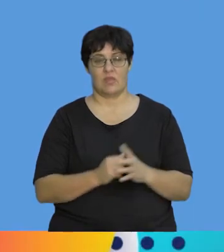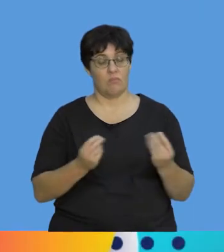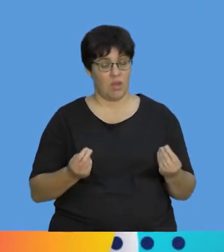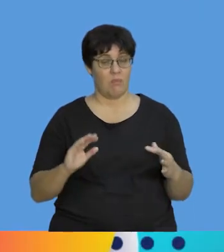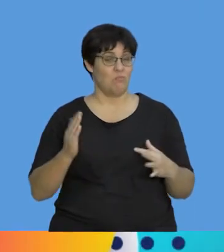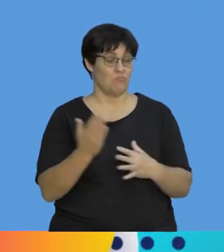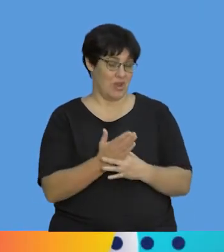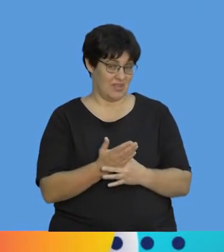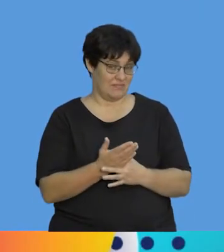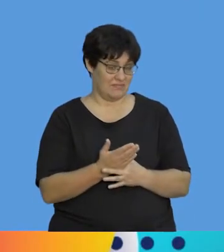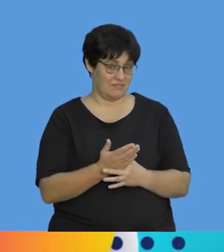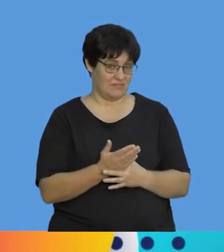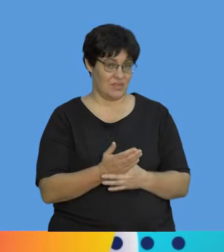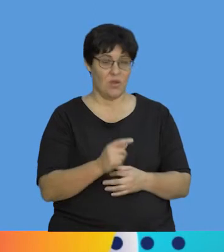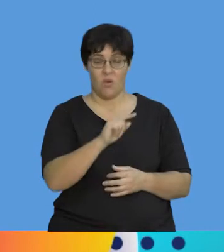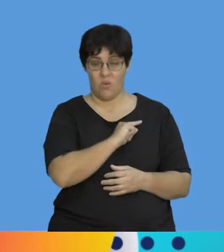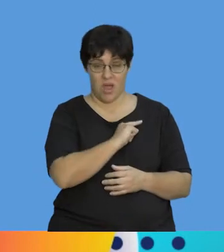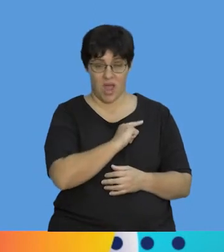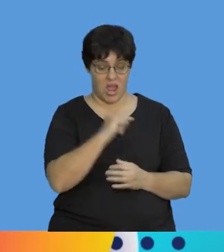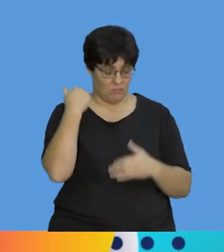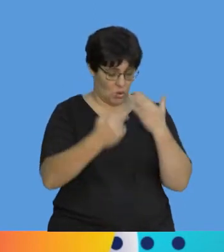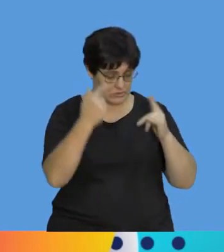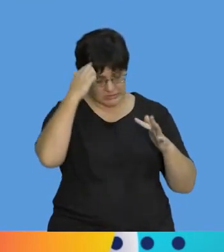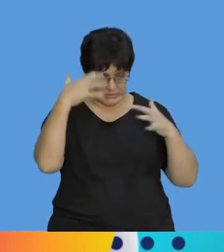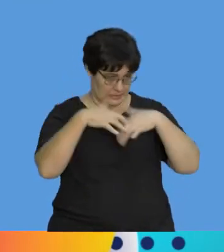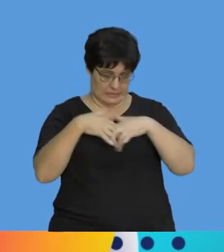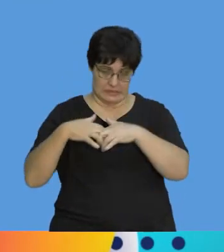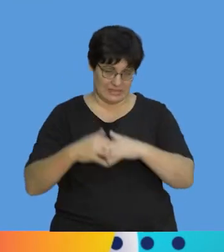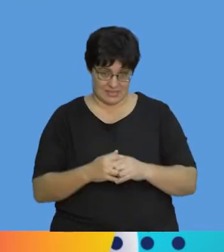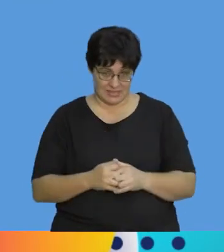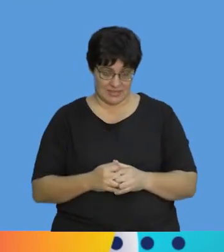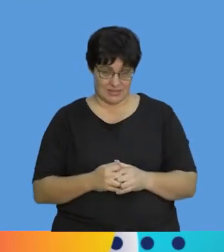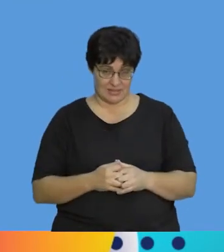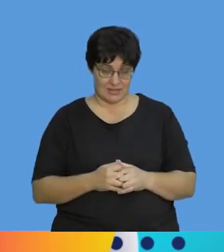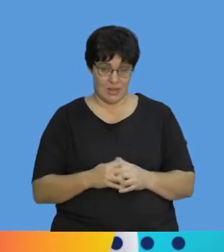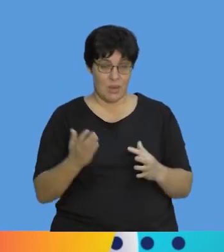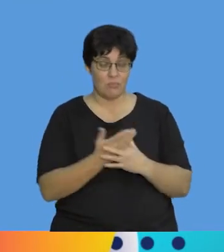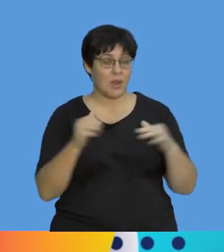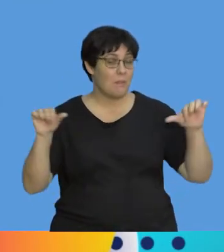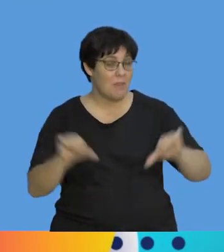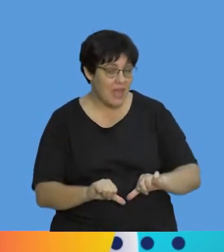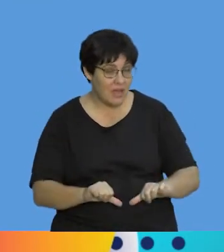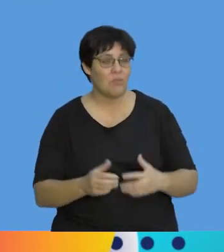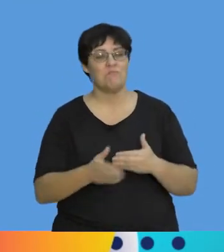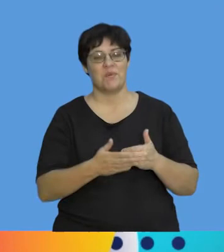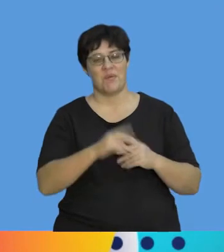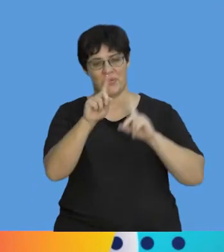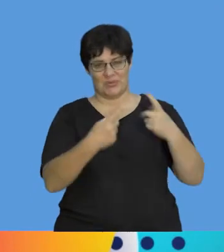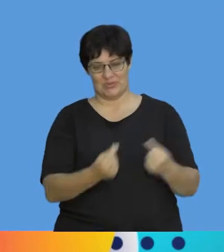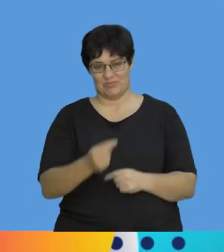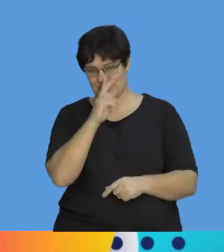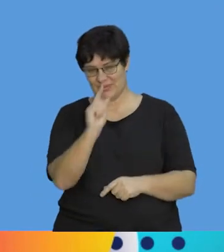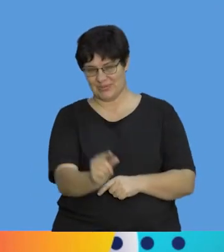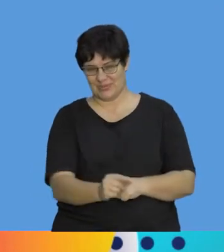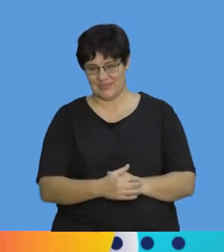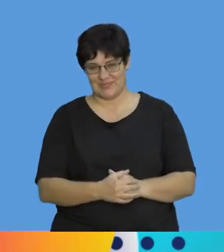We're going to take a short break because there was a lot to process. And when we come back, we're going to do a couple more questions. So I'll